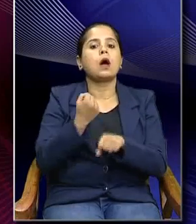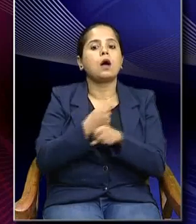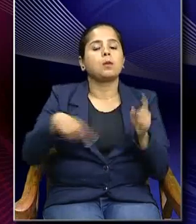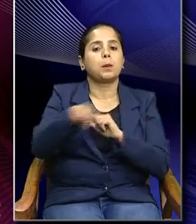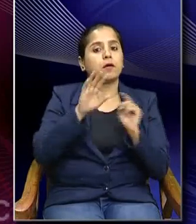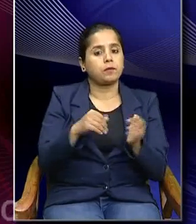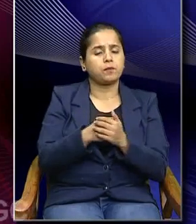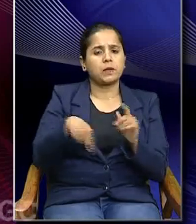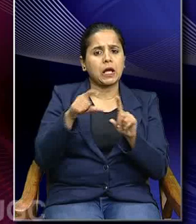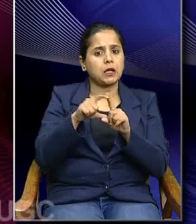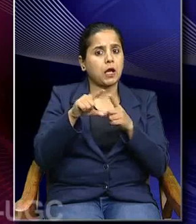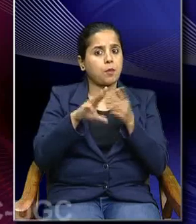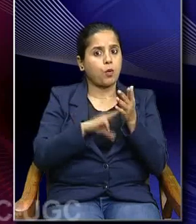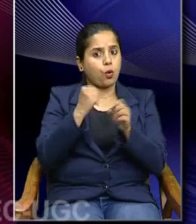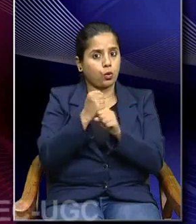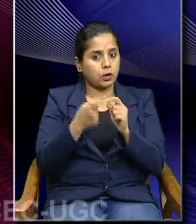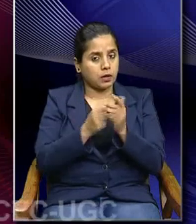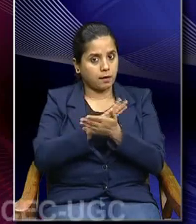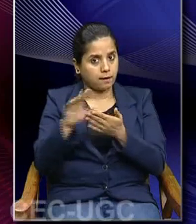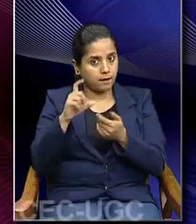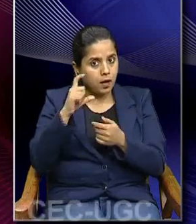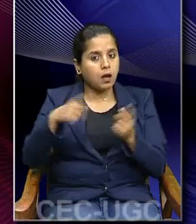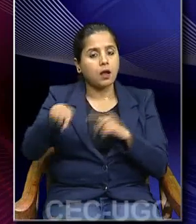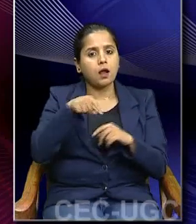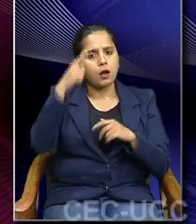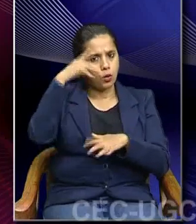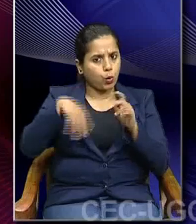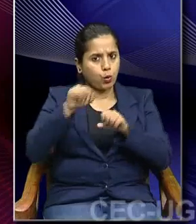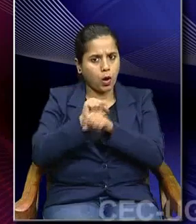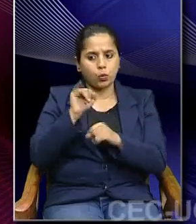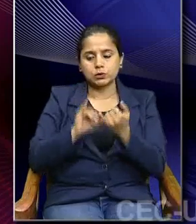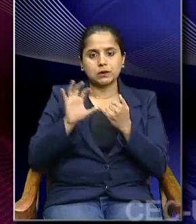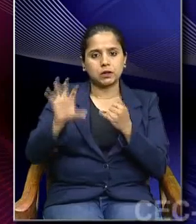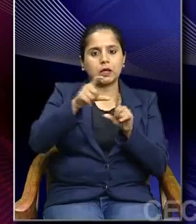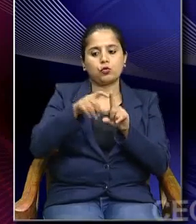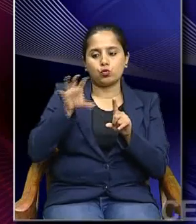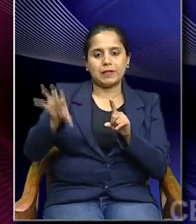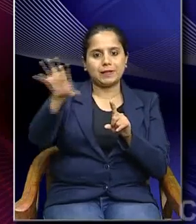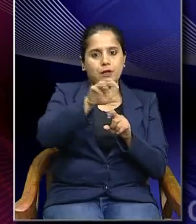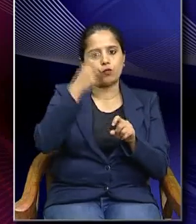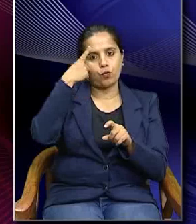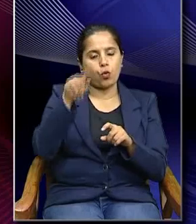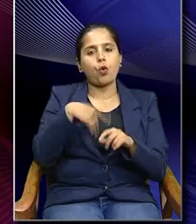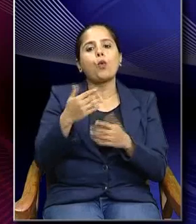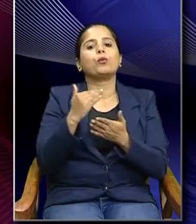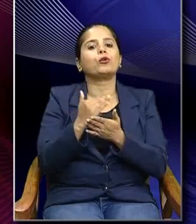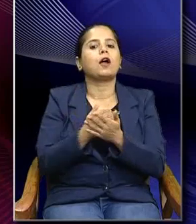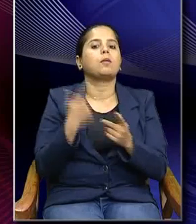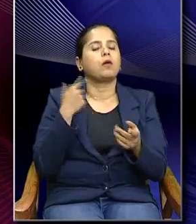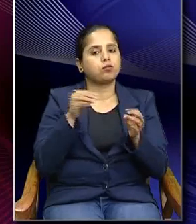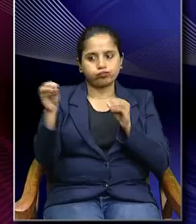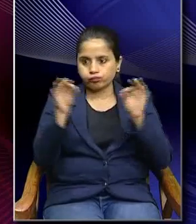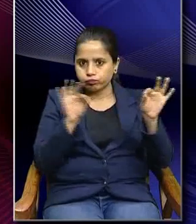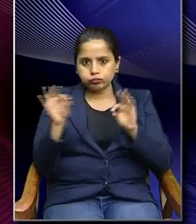The demographic goals were specified state by state, district by district for the program.